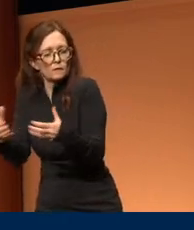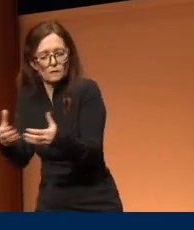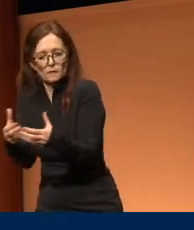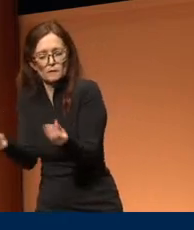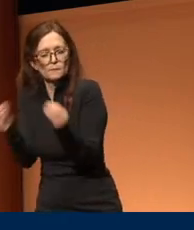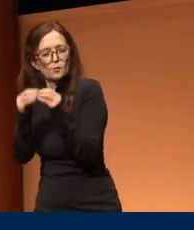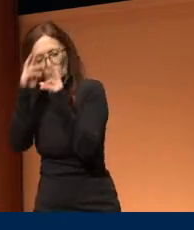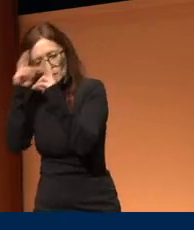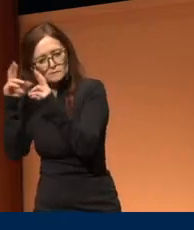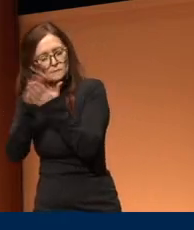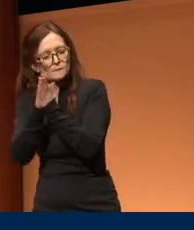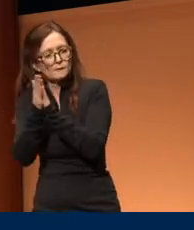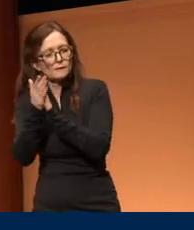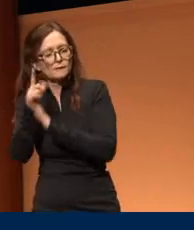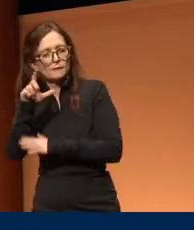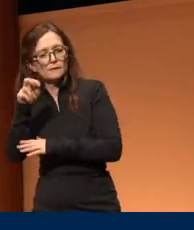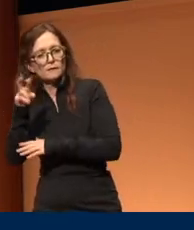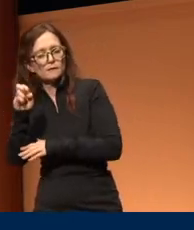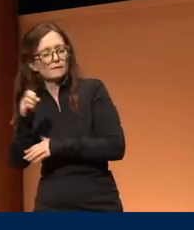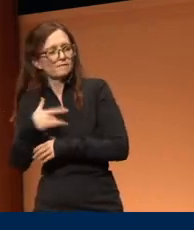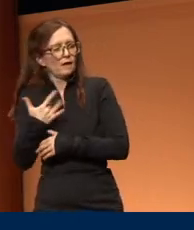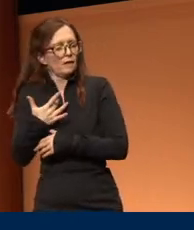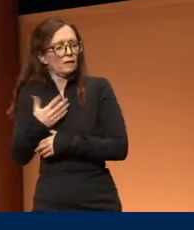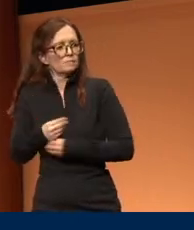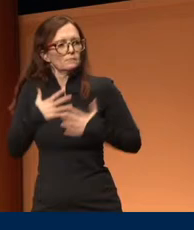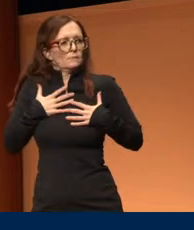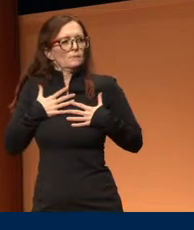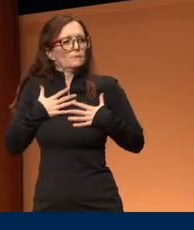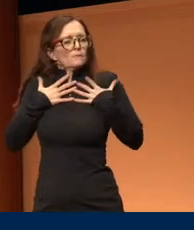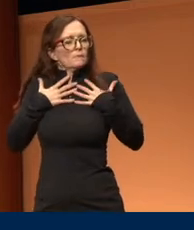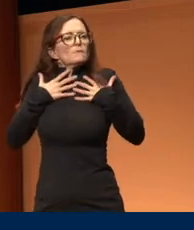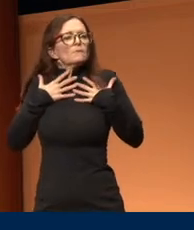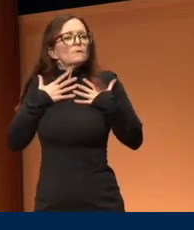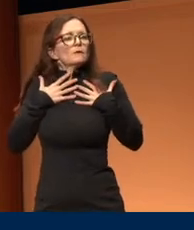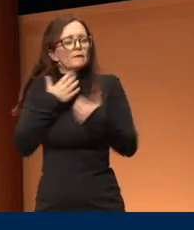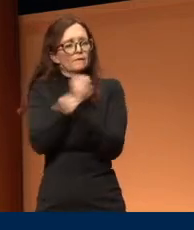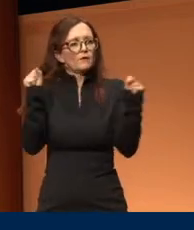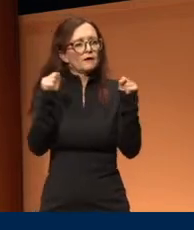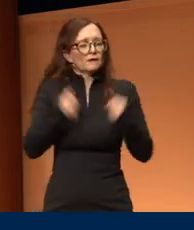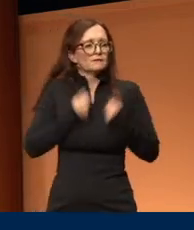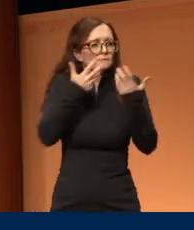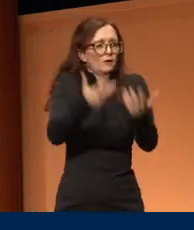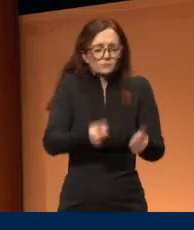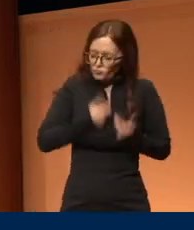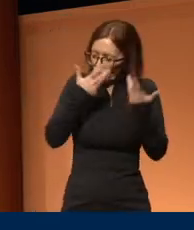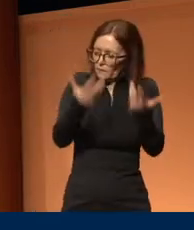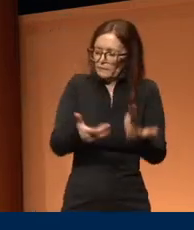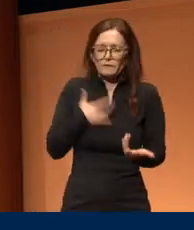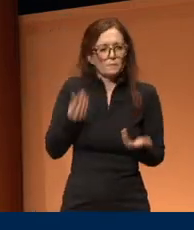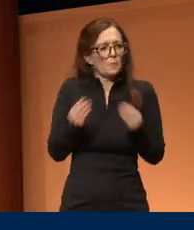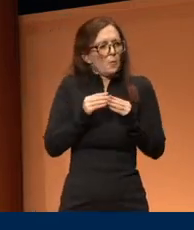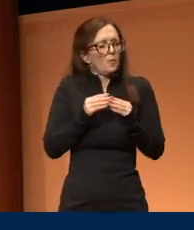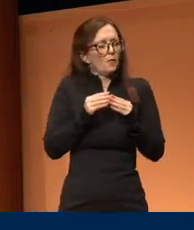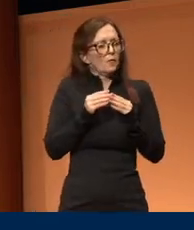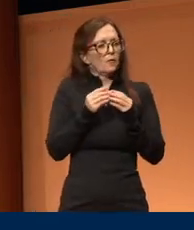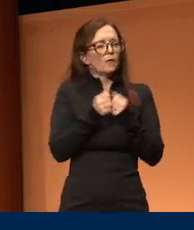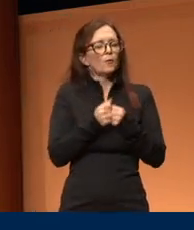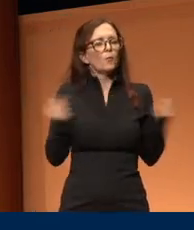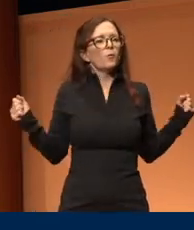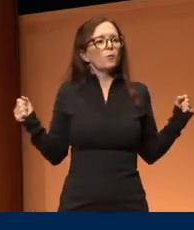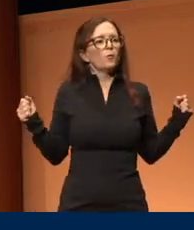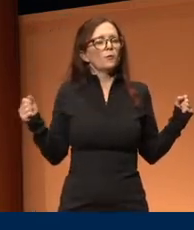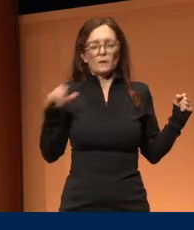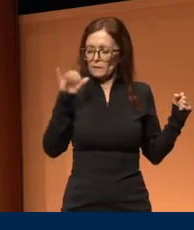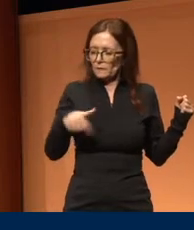became, the more loved they felt, the freer their expressions of radical dissent were. As I recounted above,